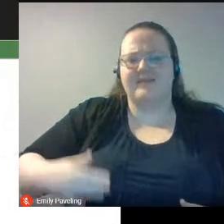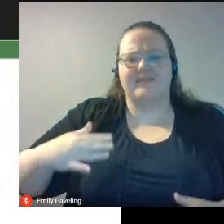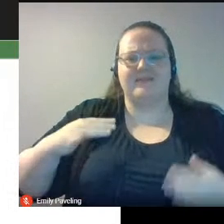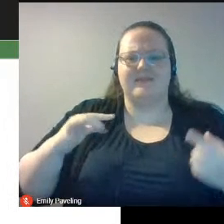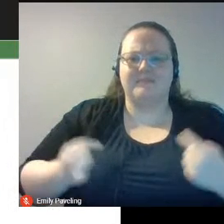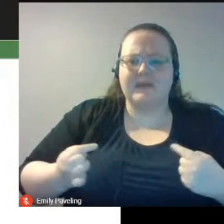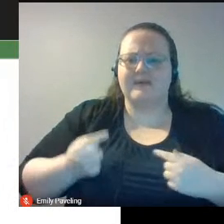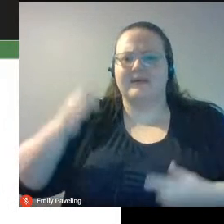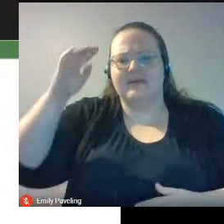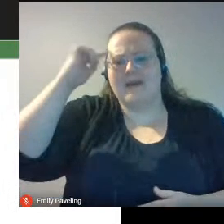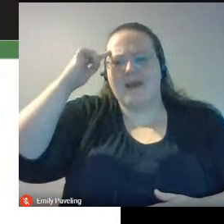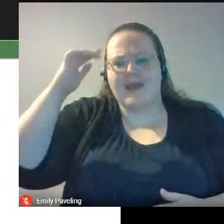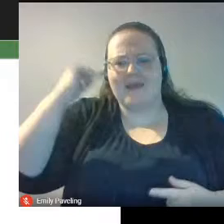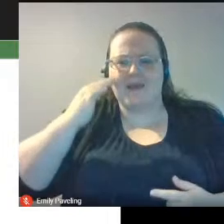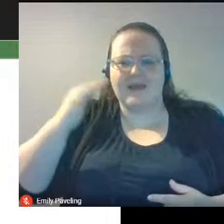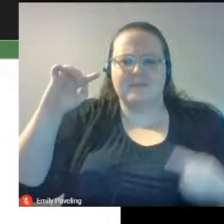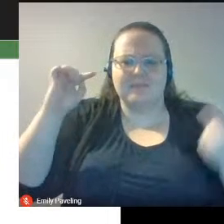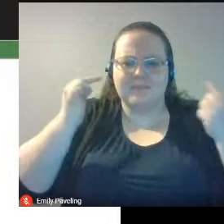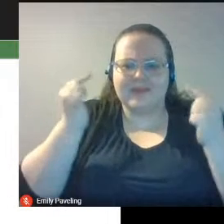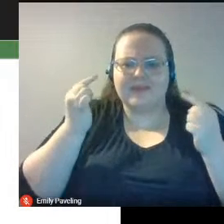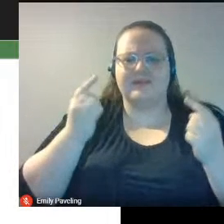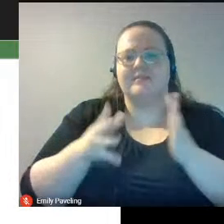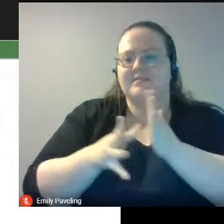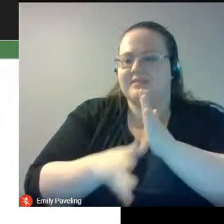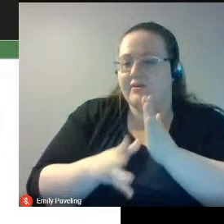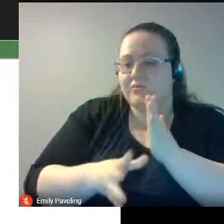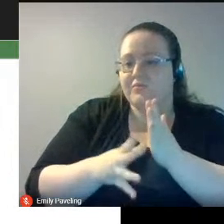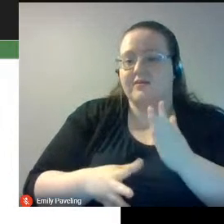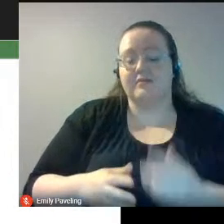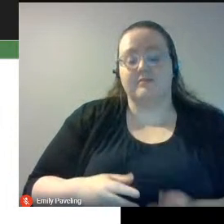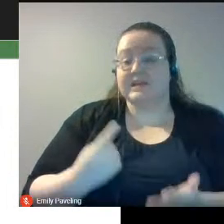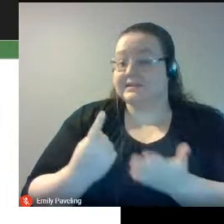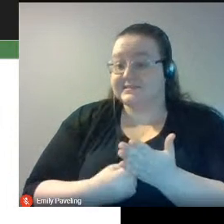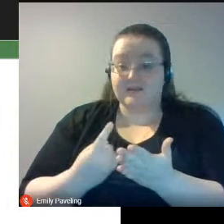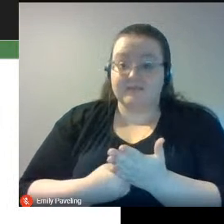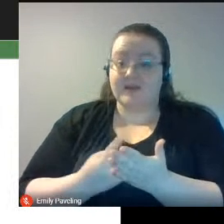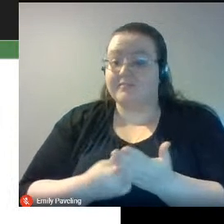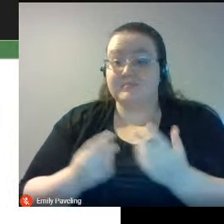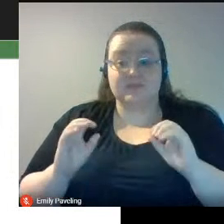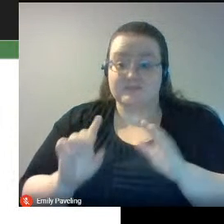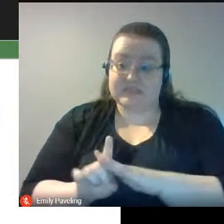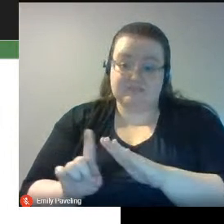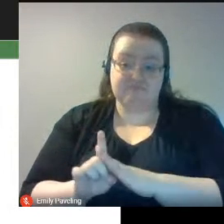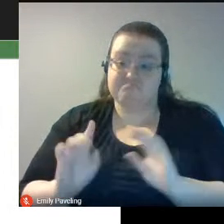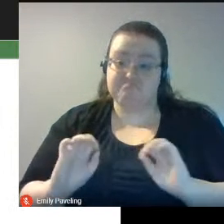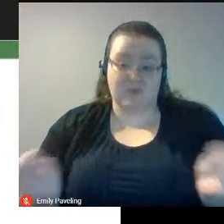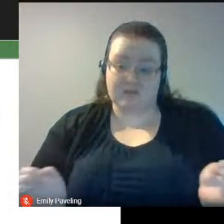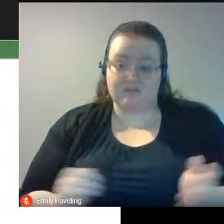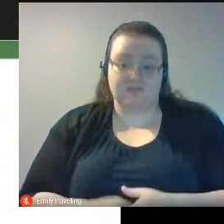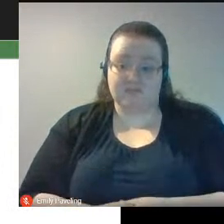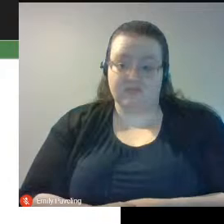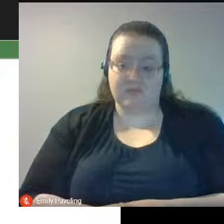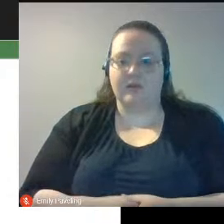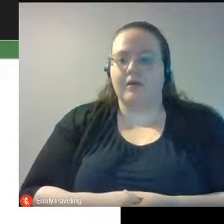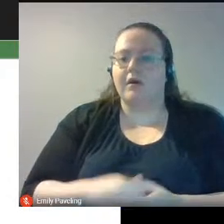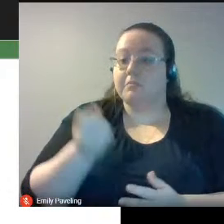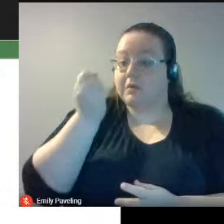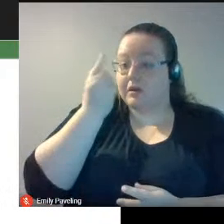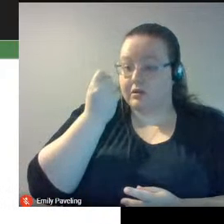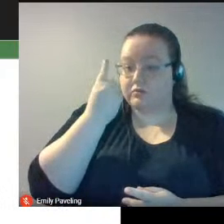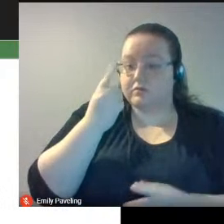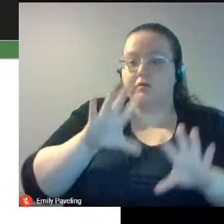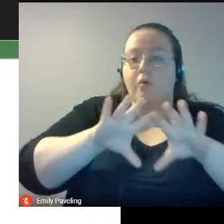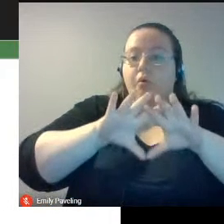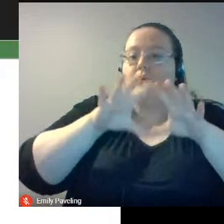no symptoms at all. Additionally, children account for a very small number of COVID-19 cases